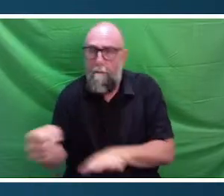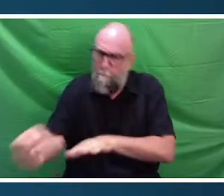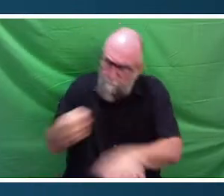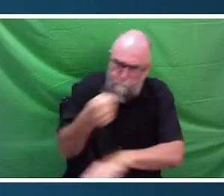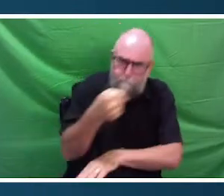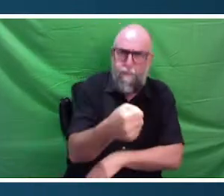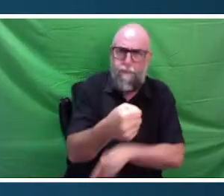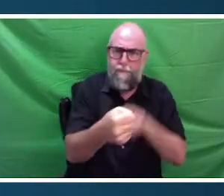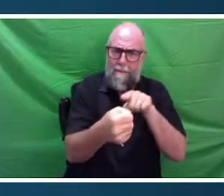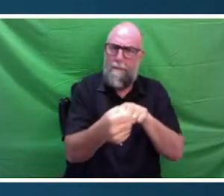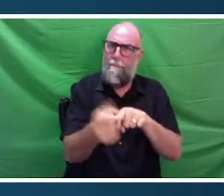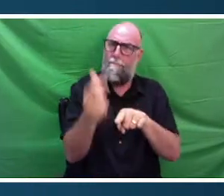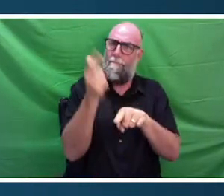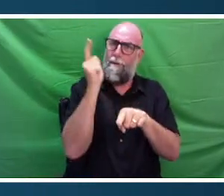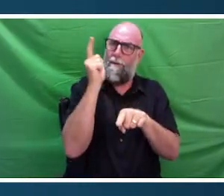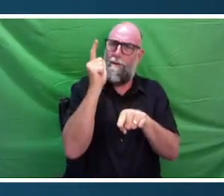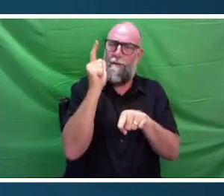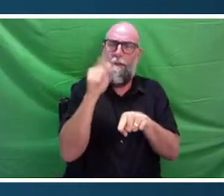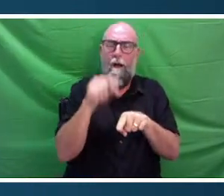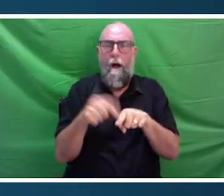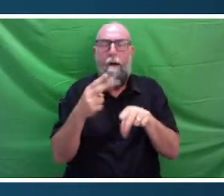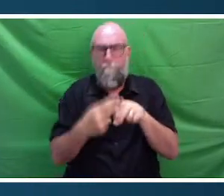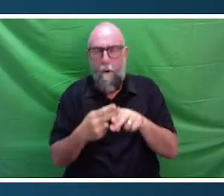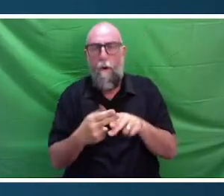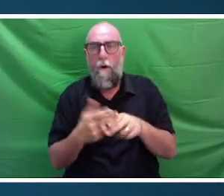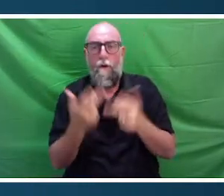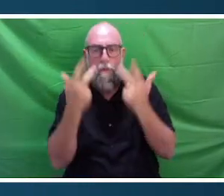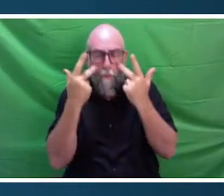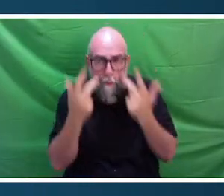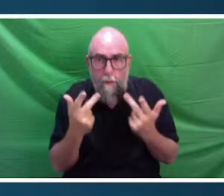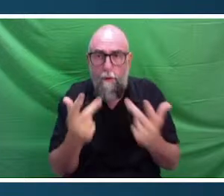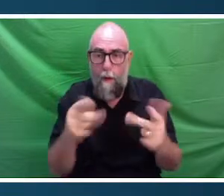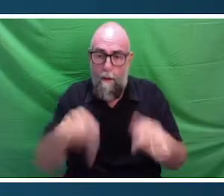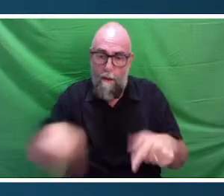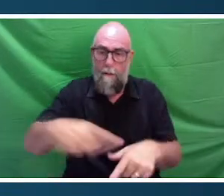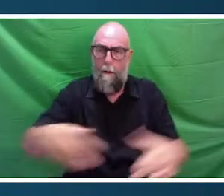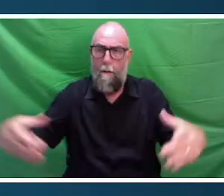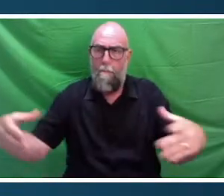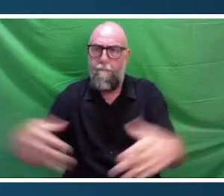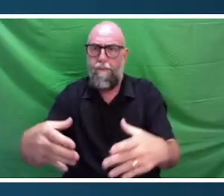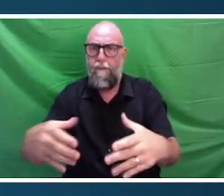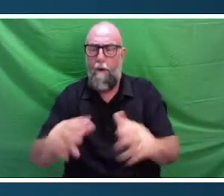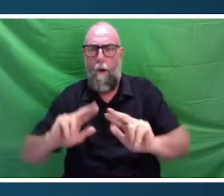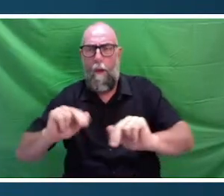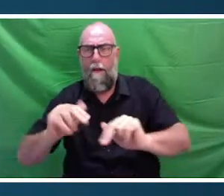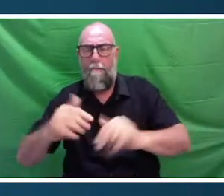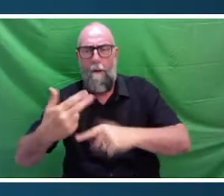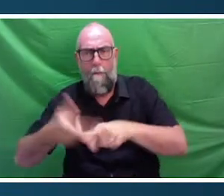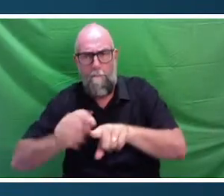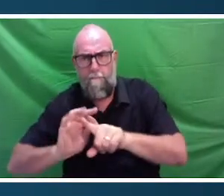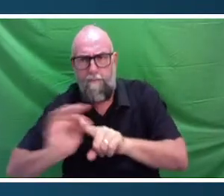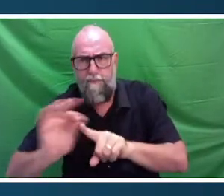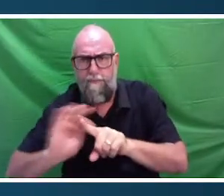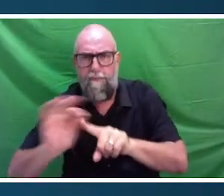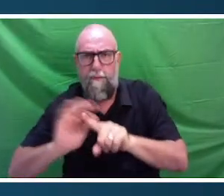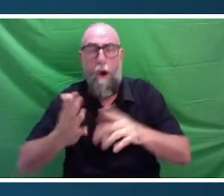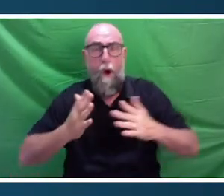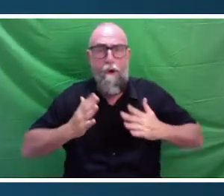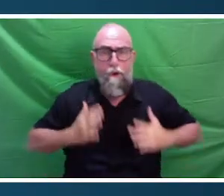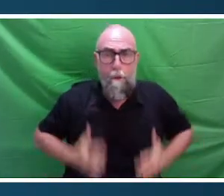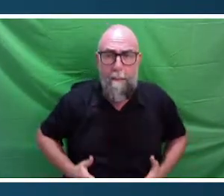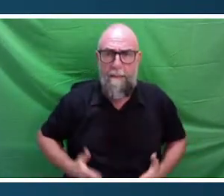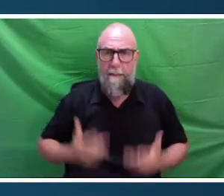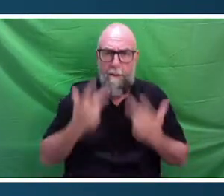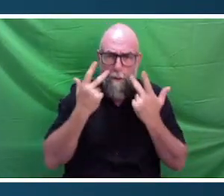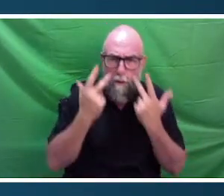traditions for sustainable, internally driven progress. It affirms human dignity, recognizing individuals not